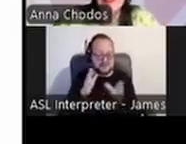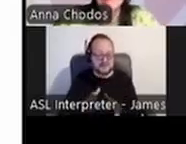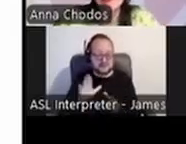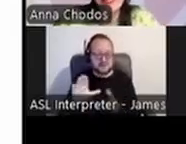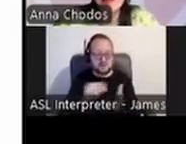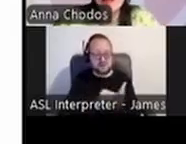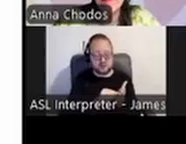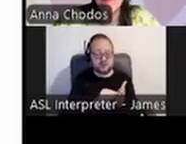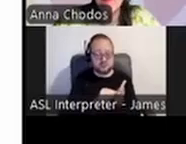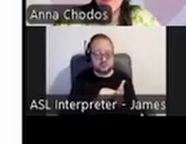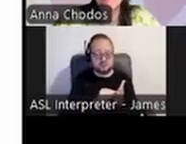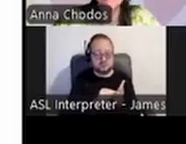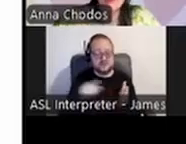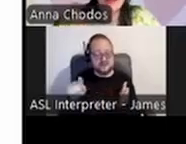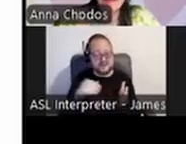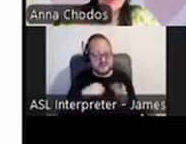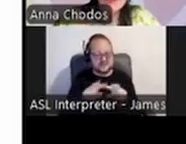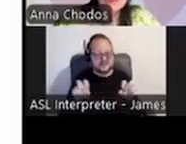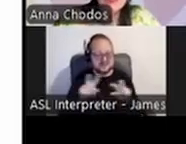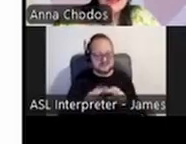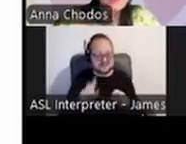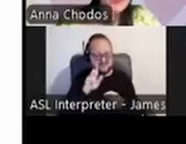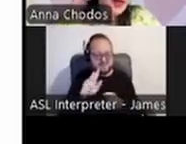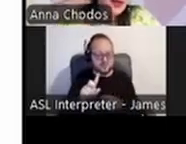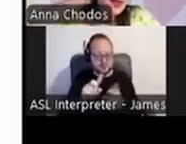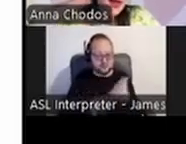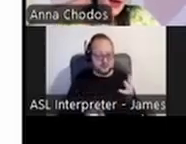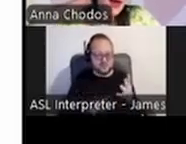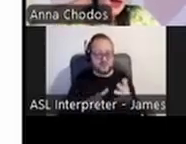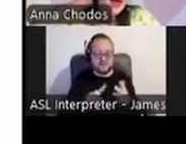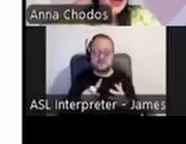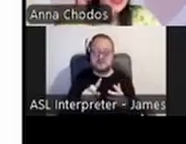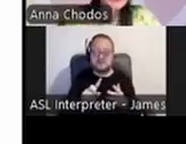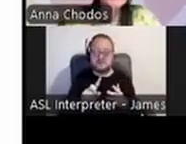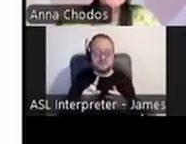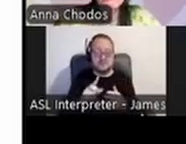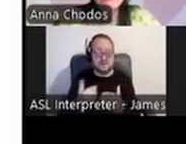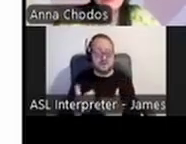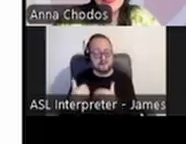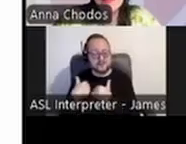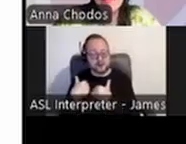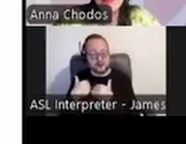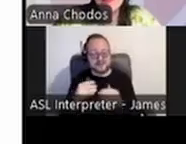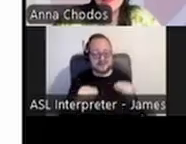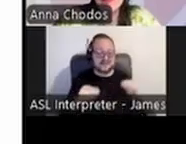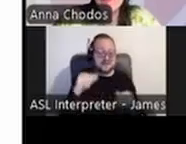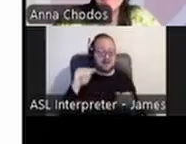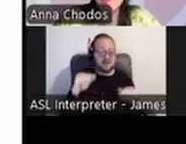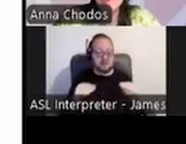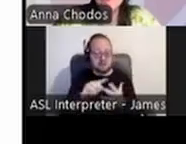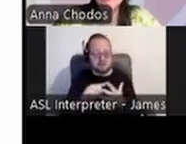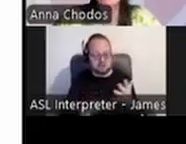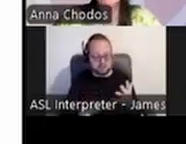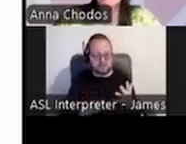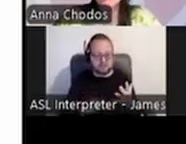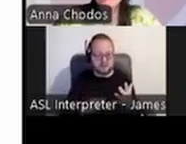for, through the Zaret burden scale. And so these are really important changes that I think will